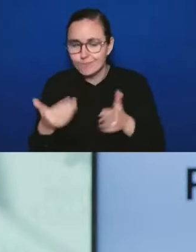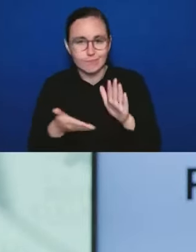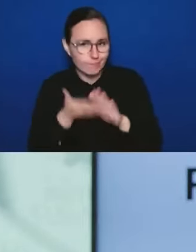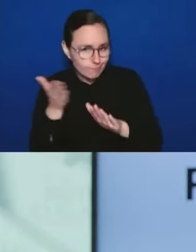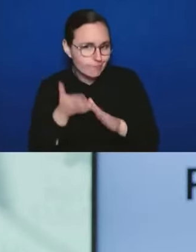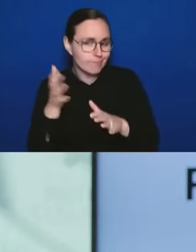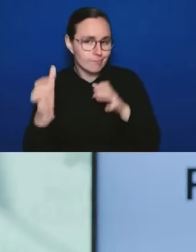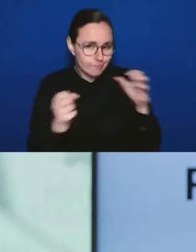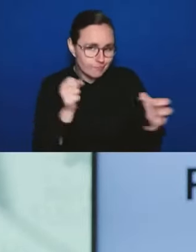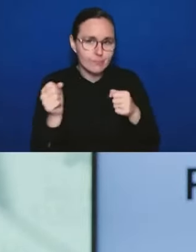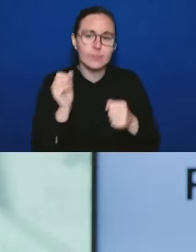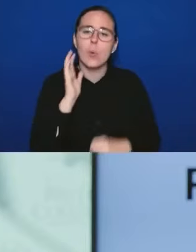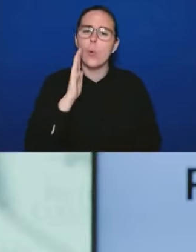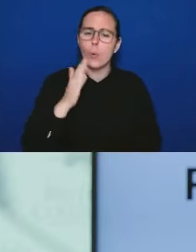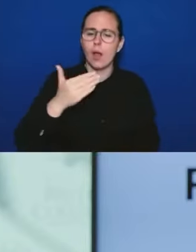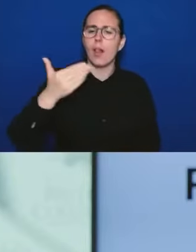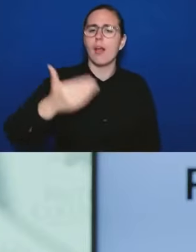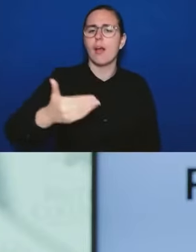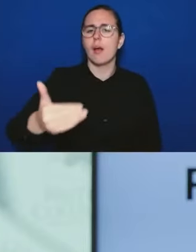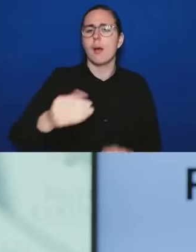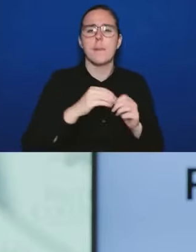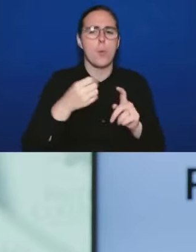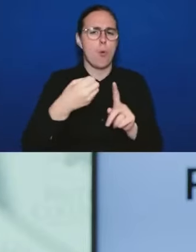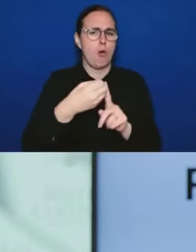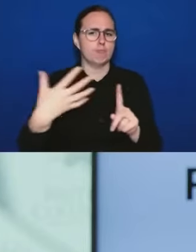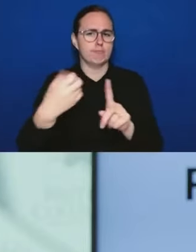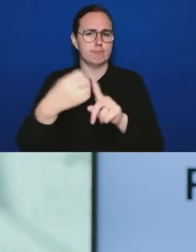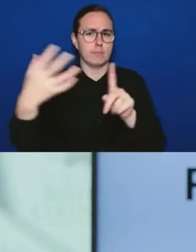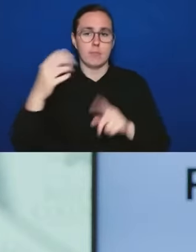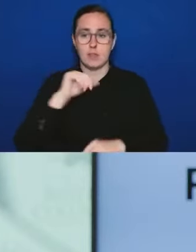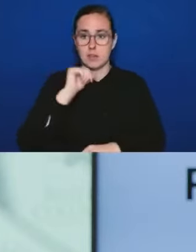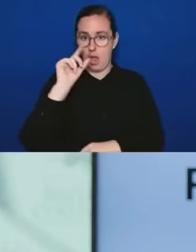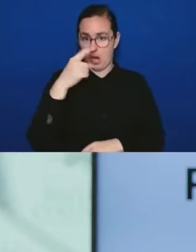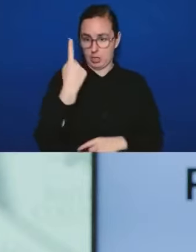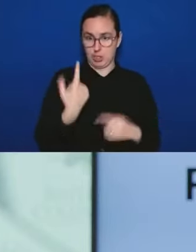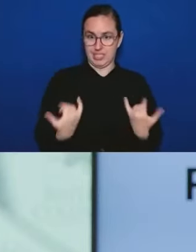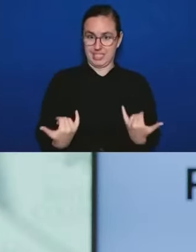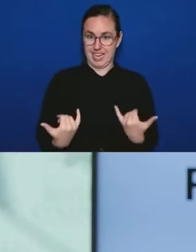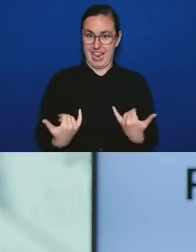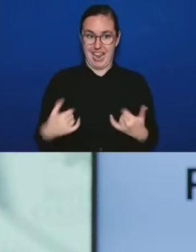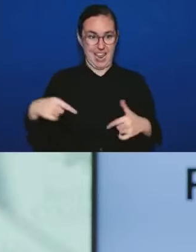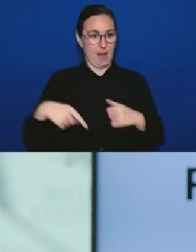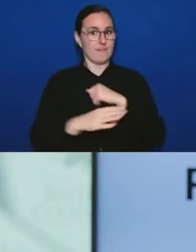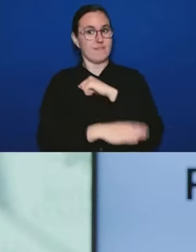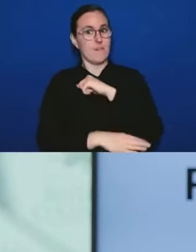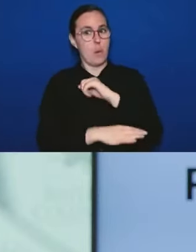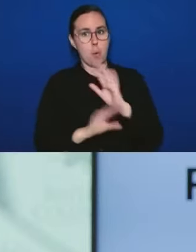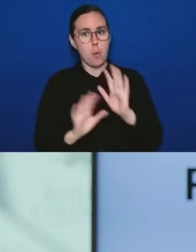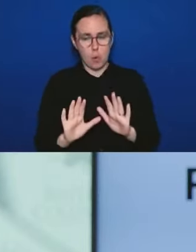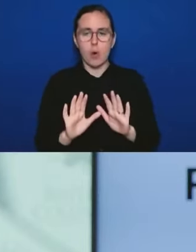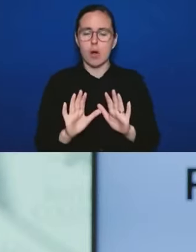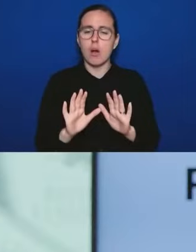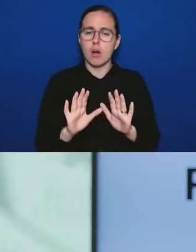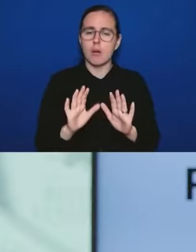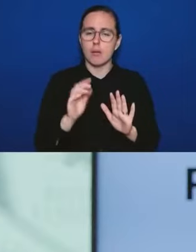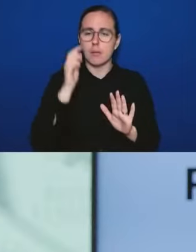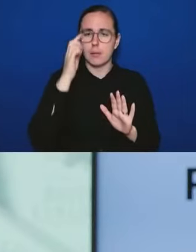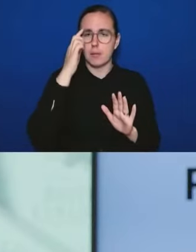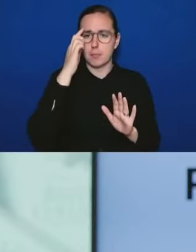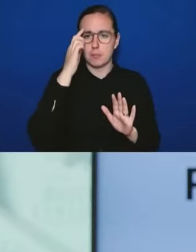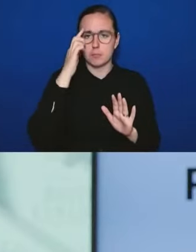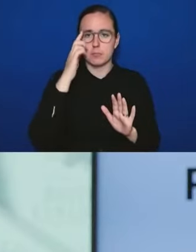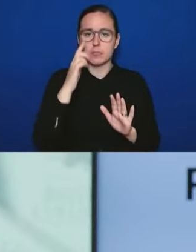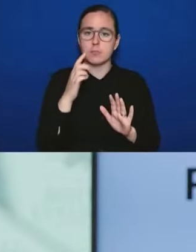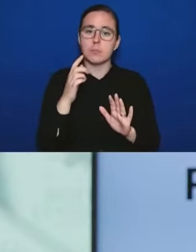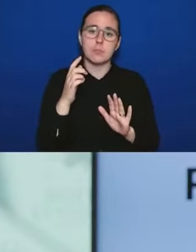speak in detail about not just the situation now and this fall, because this is the planning we should be doing now as we see what's